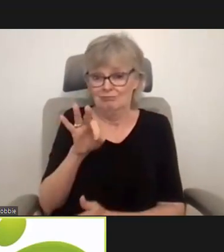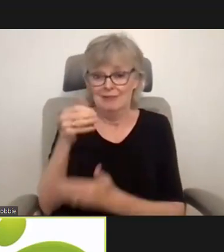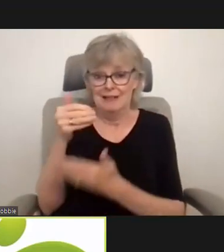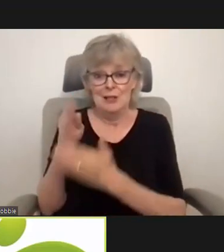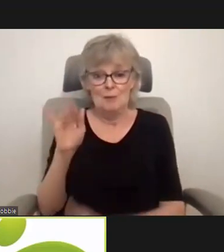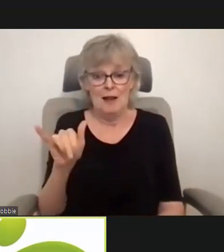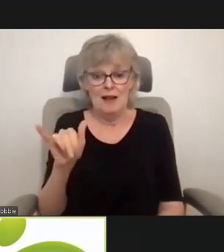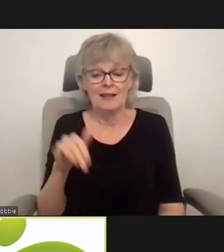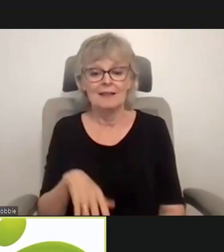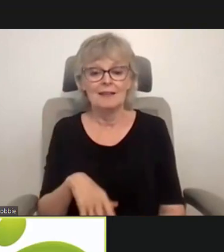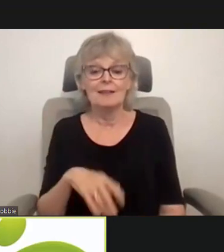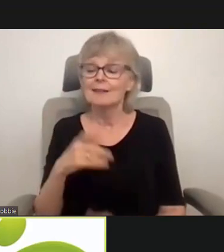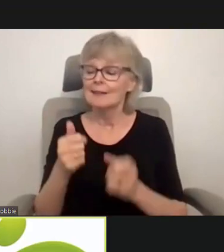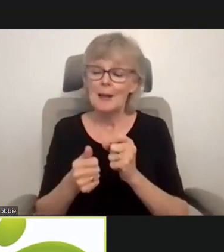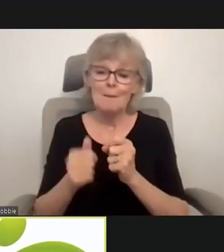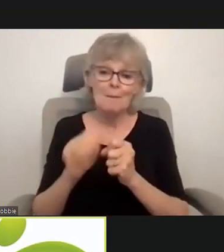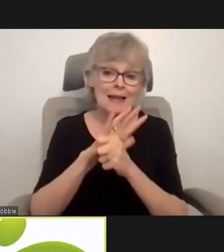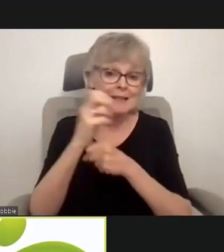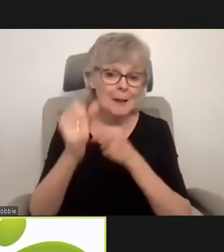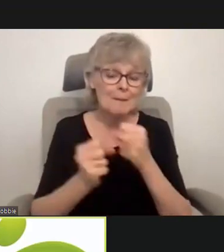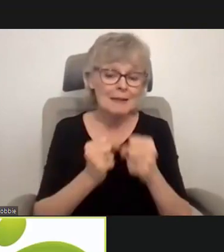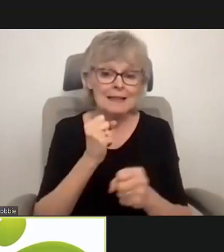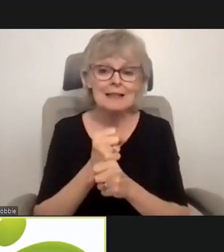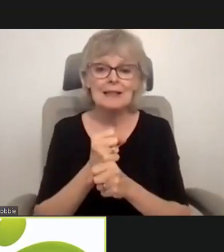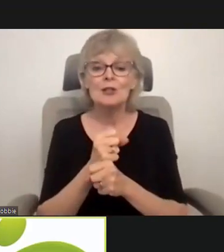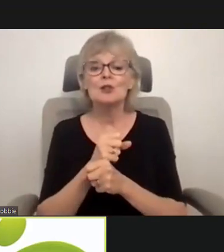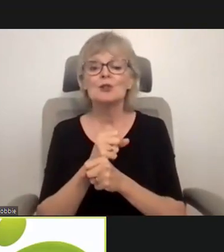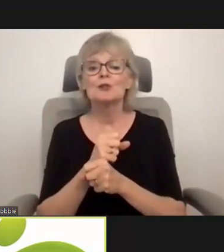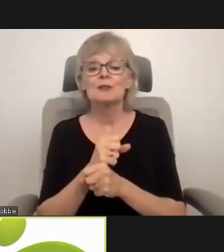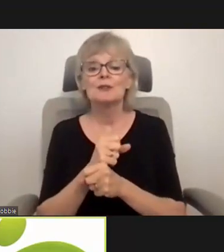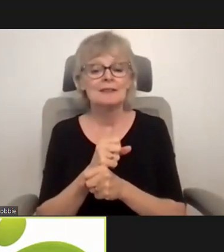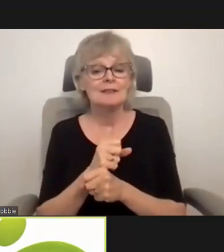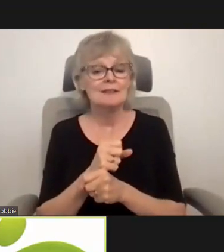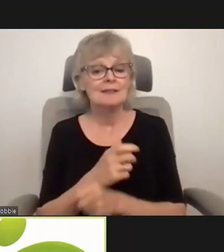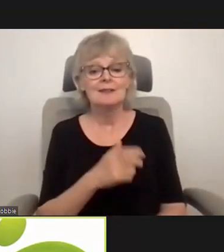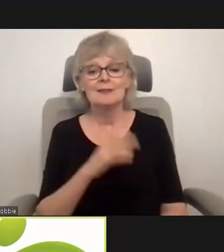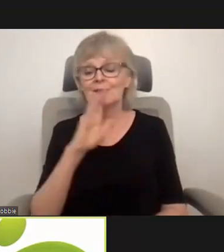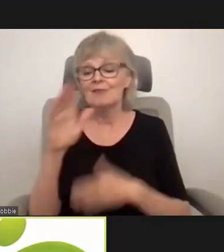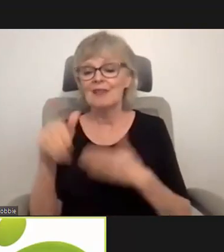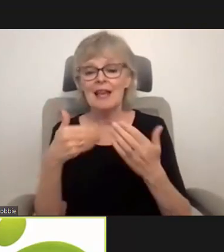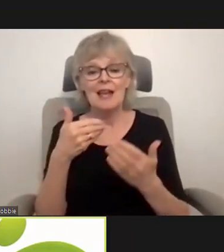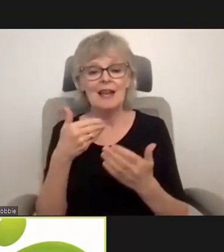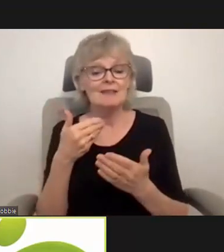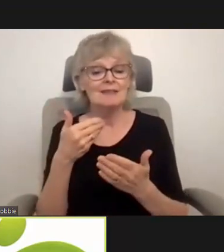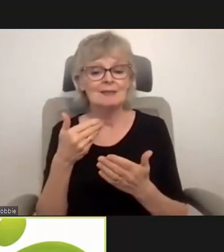Despite it being a pandemic year and all of these back and forth,